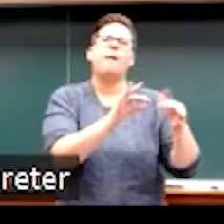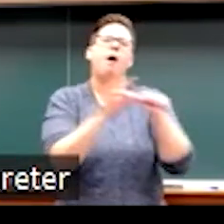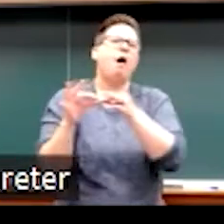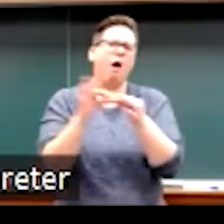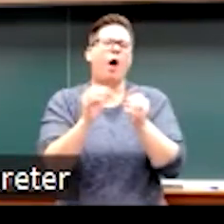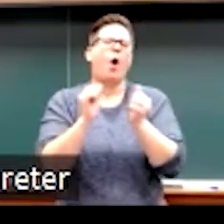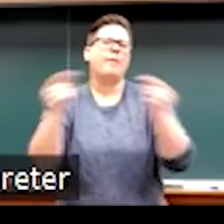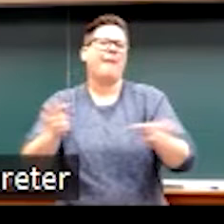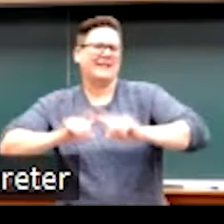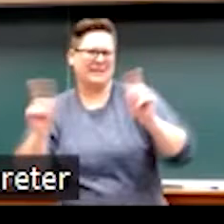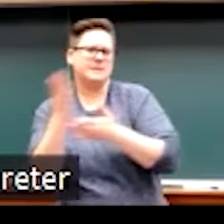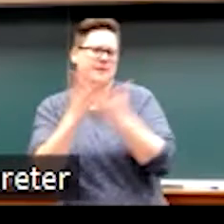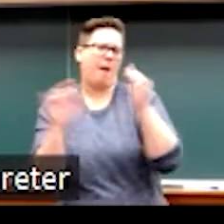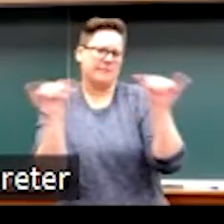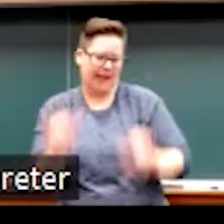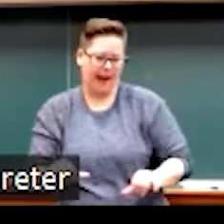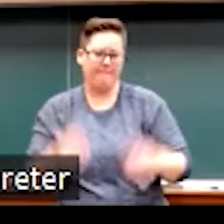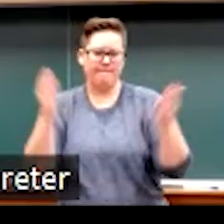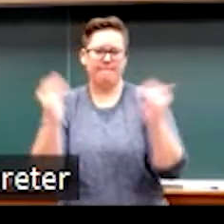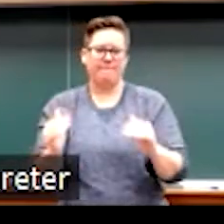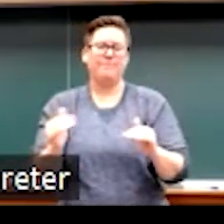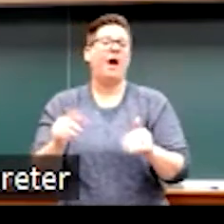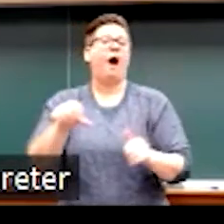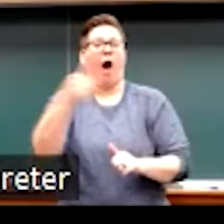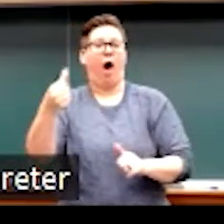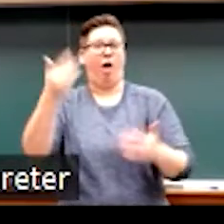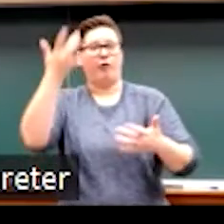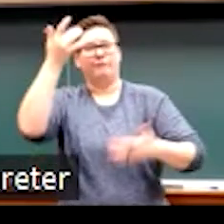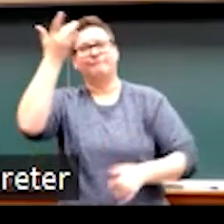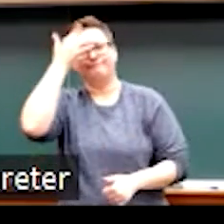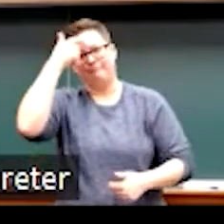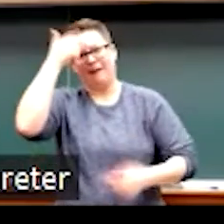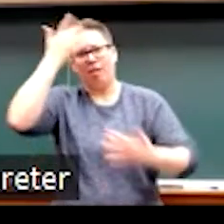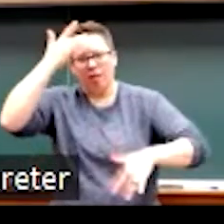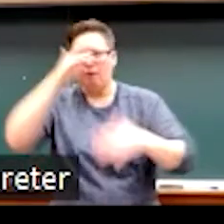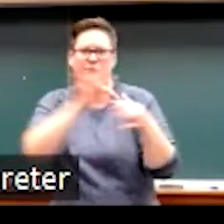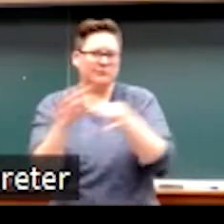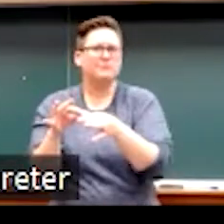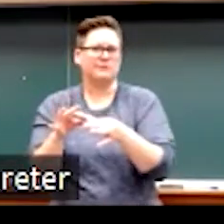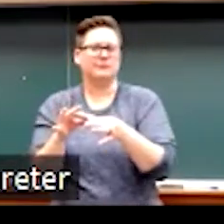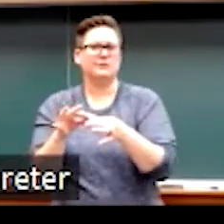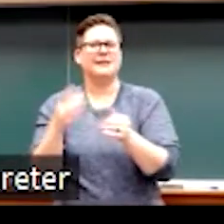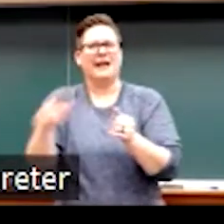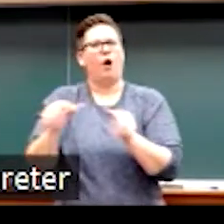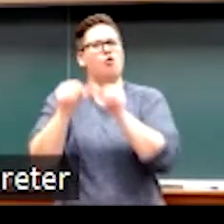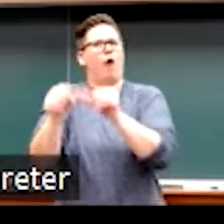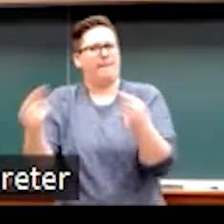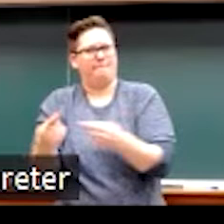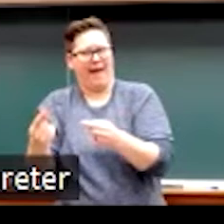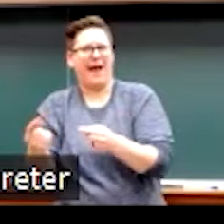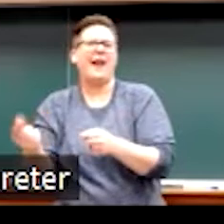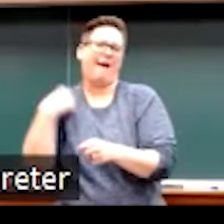as well. Comorbid psychopathology is also central here, as people with chronic pain typically present with other